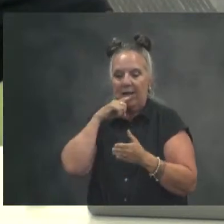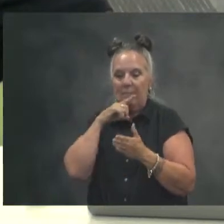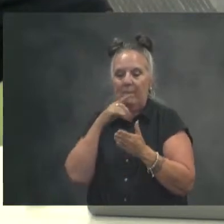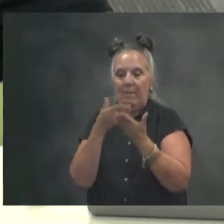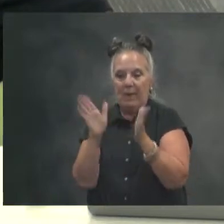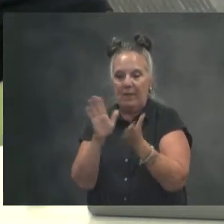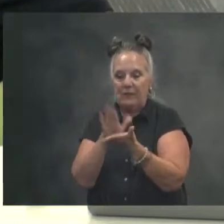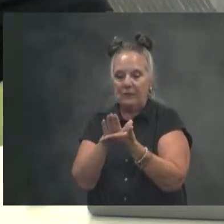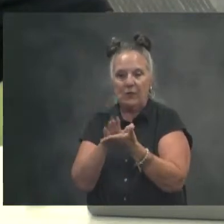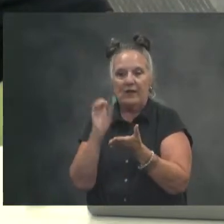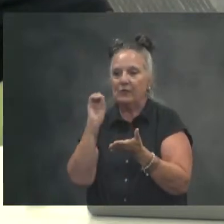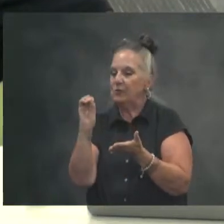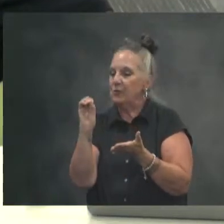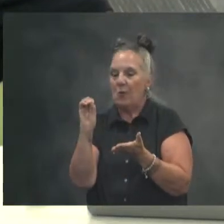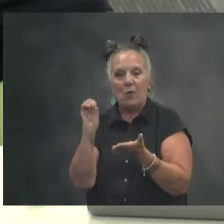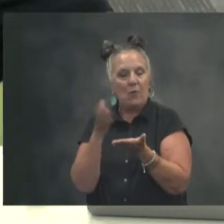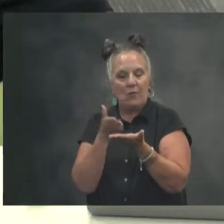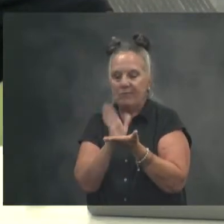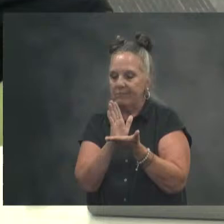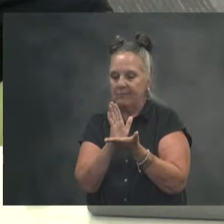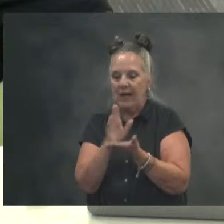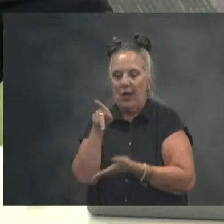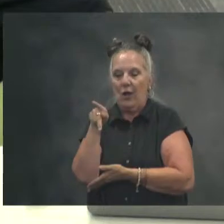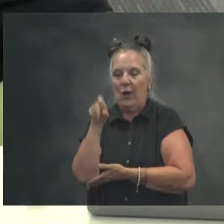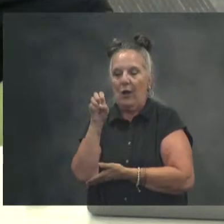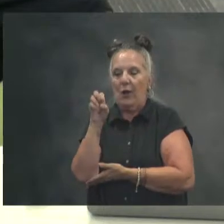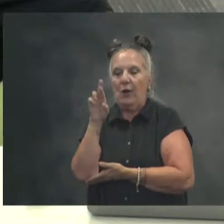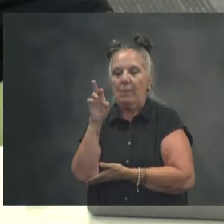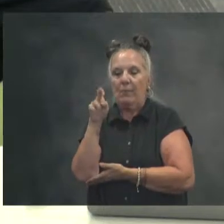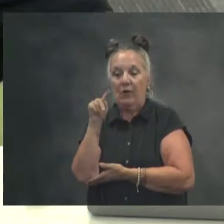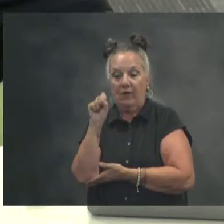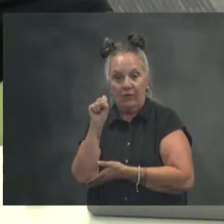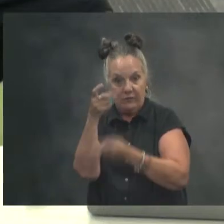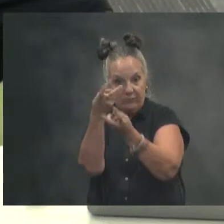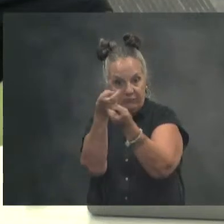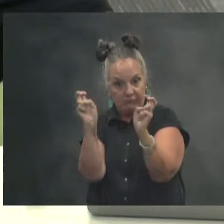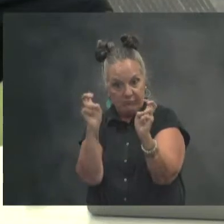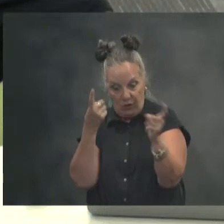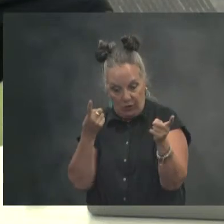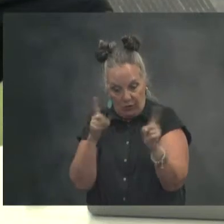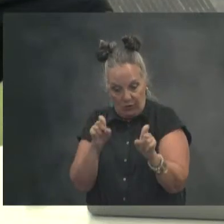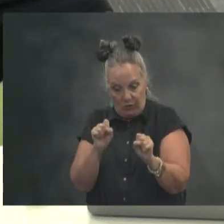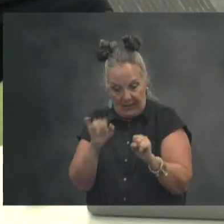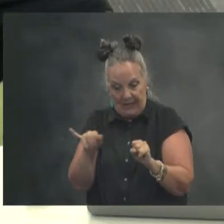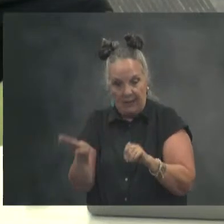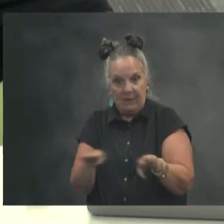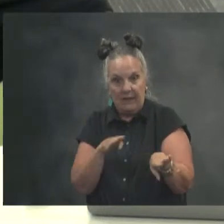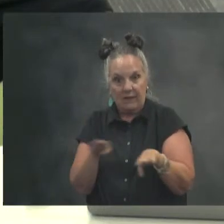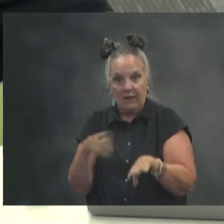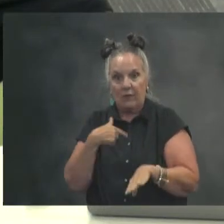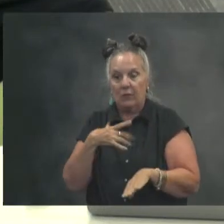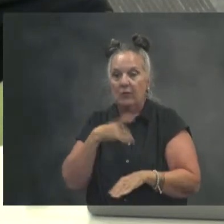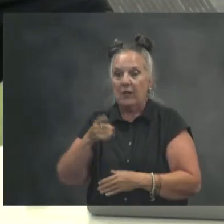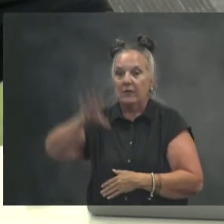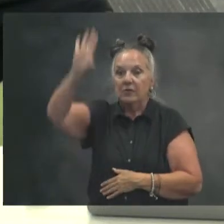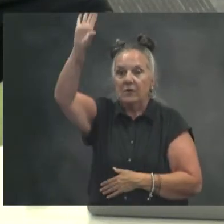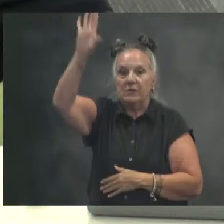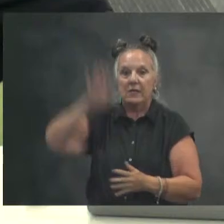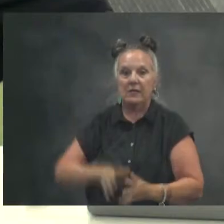no place. Is there any perverts on this panel that agrees with that behavior? Would you like to raise your